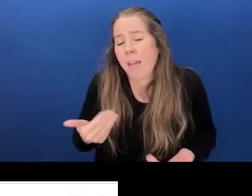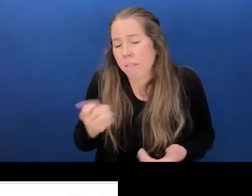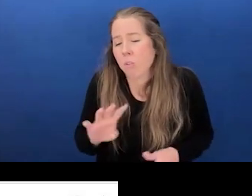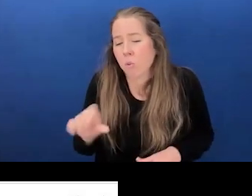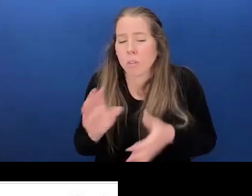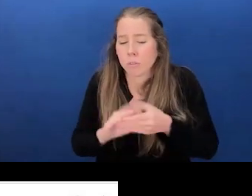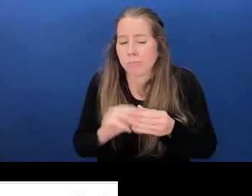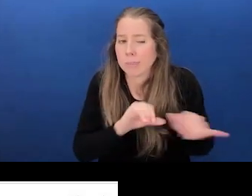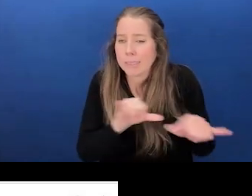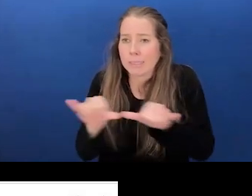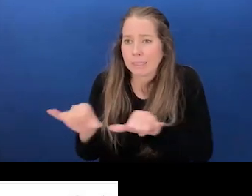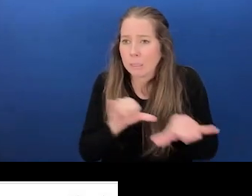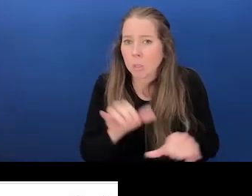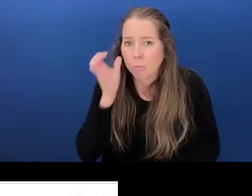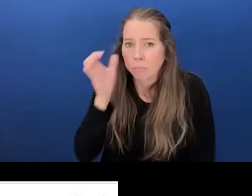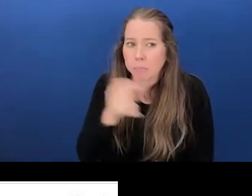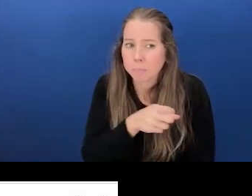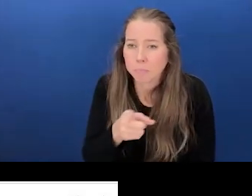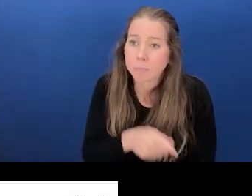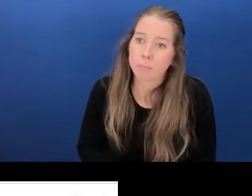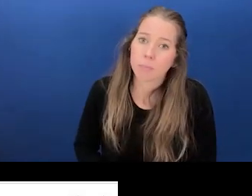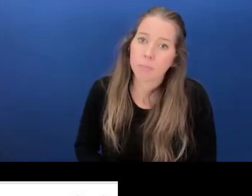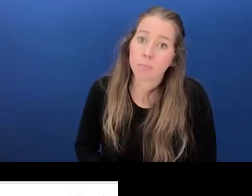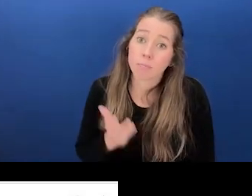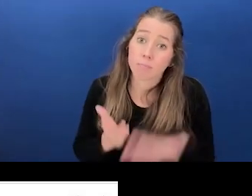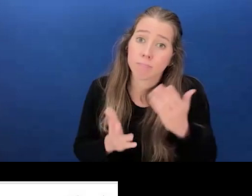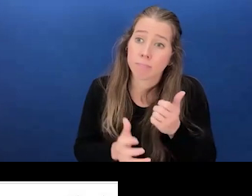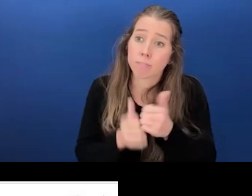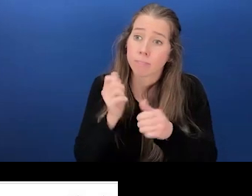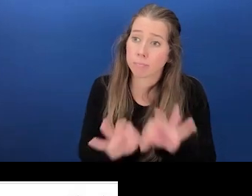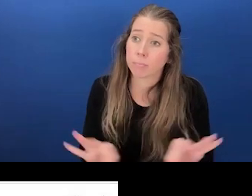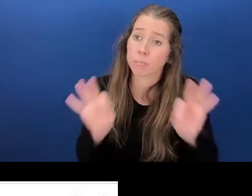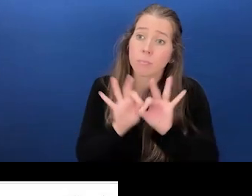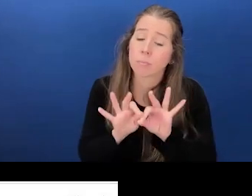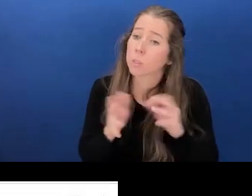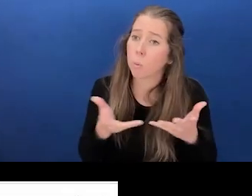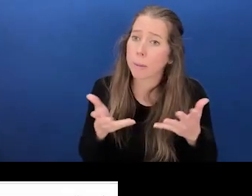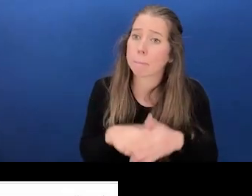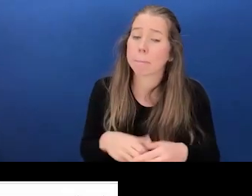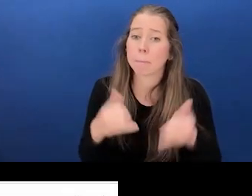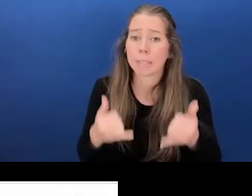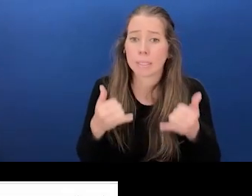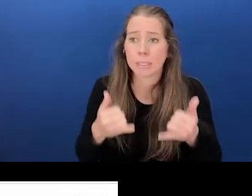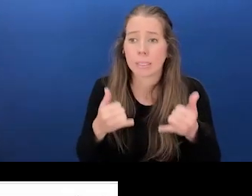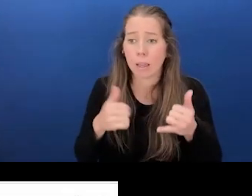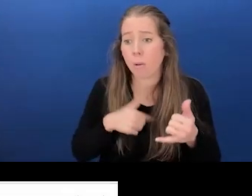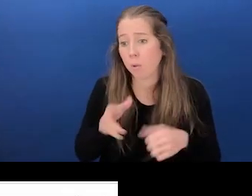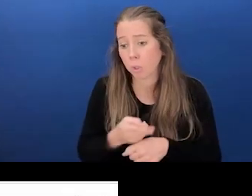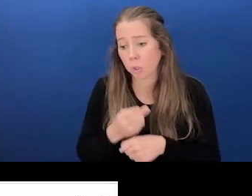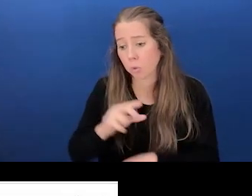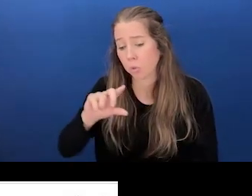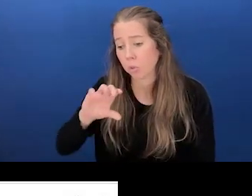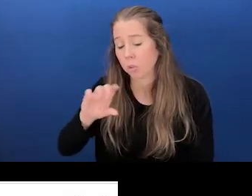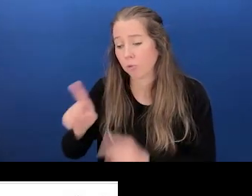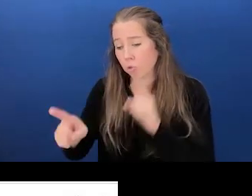too. And probably most importantly, now I will use ChatGPT to